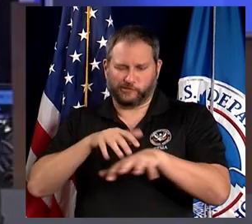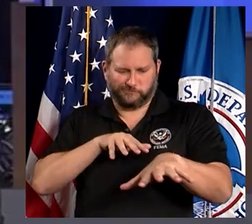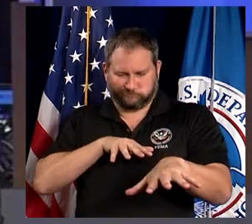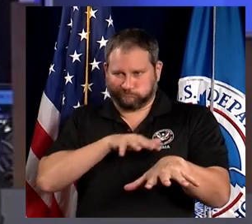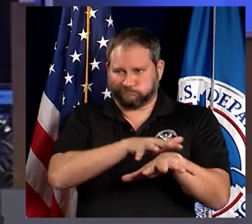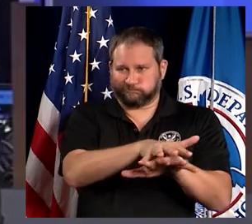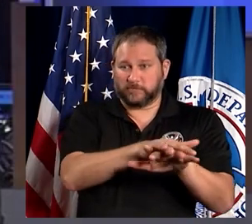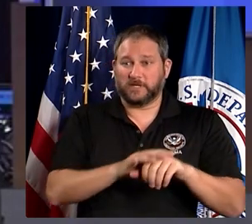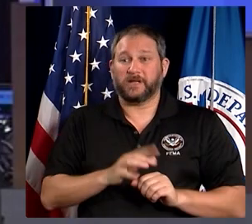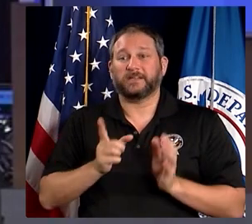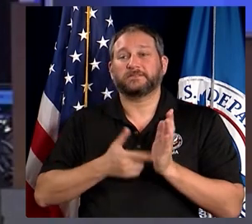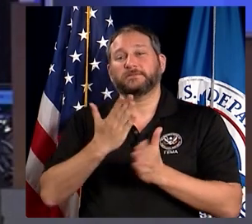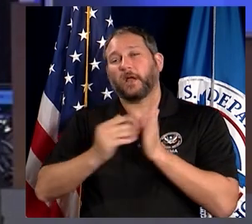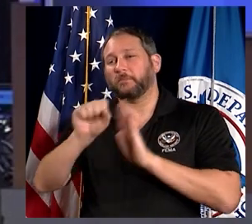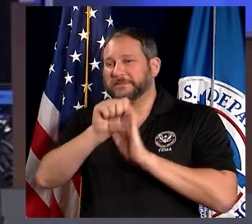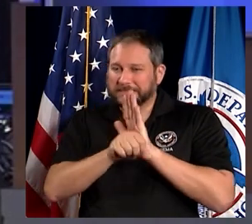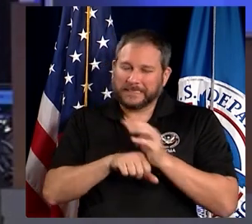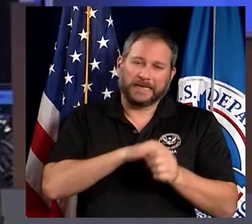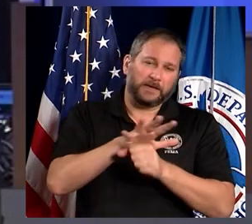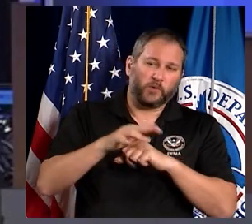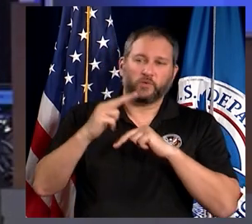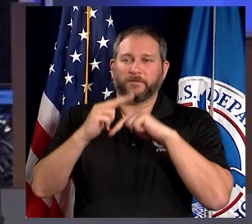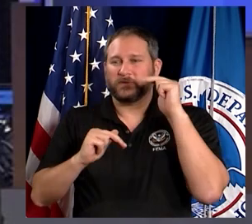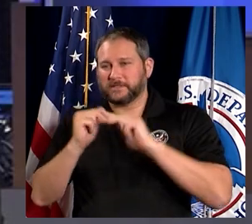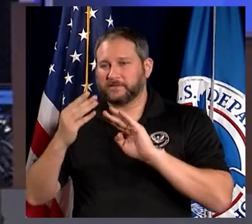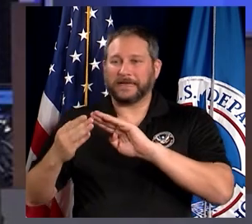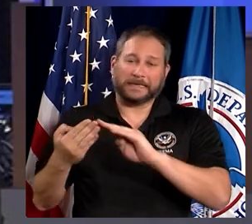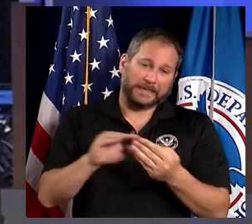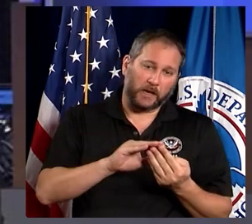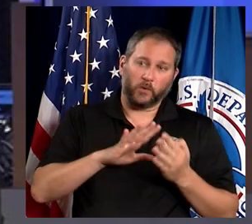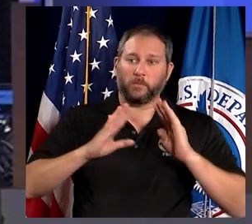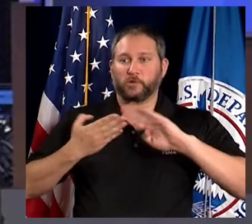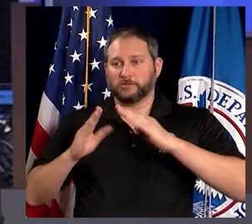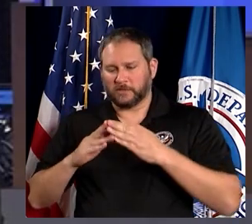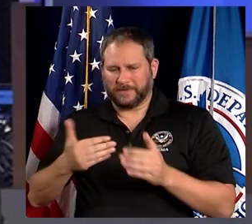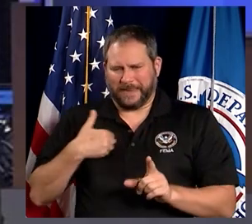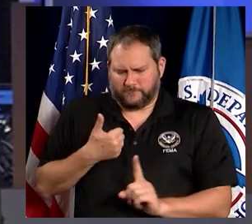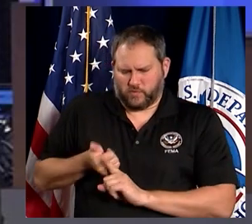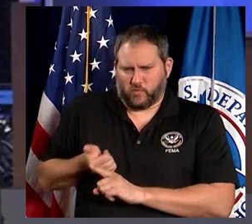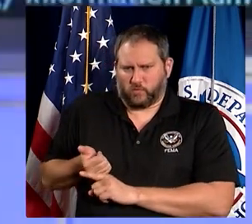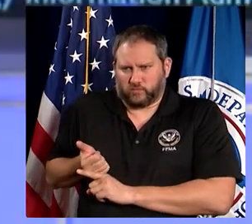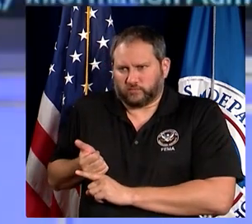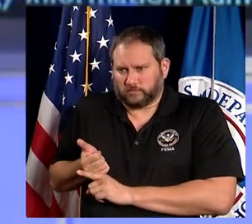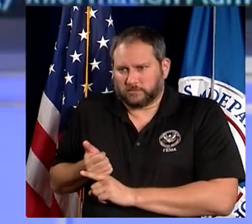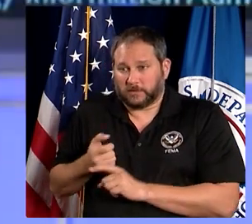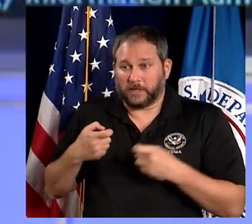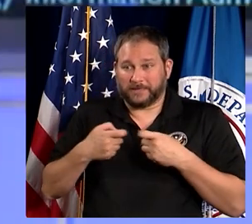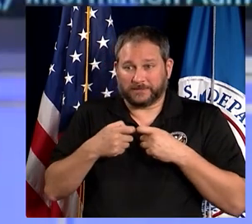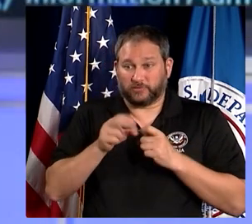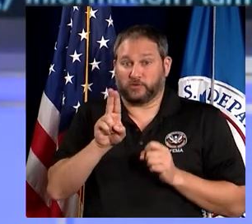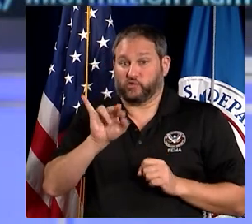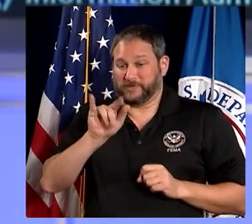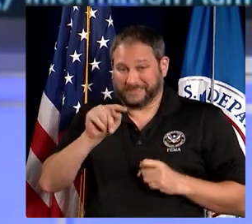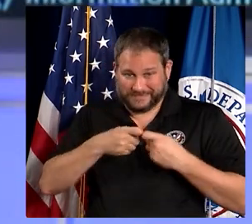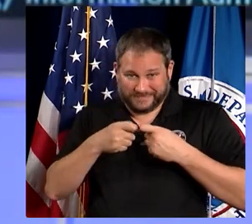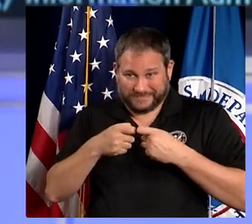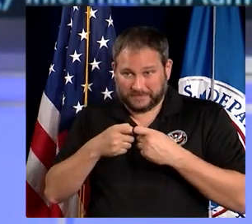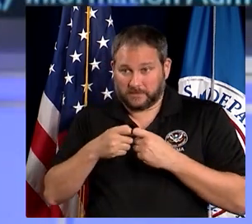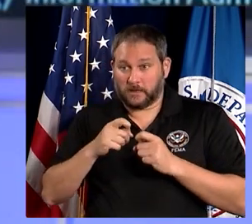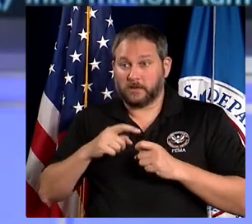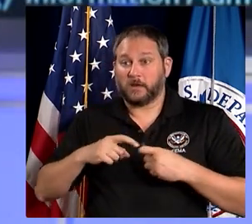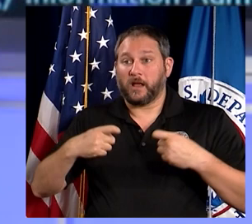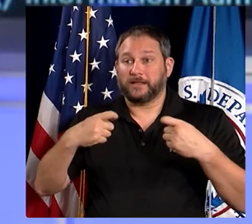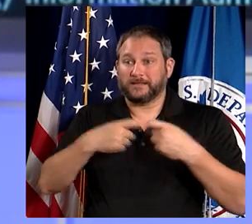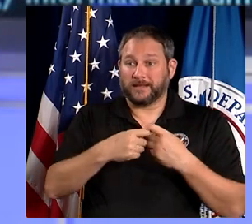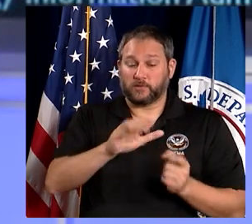or local facilities, towns, cities own their own electric utilities. And electric co-ops